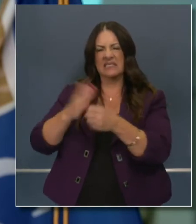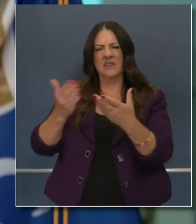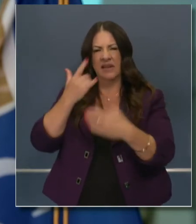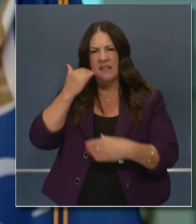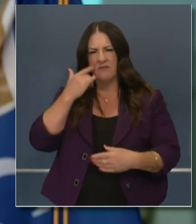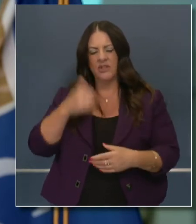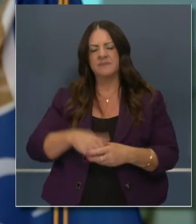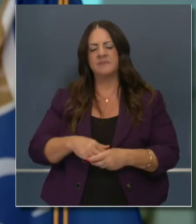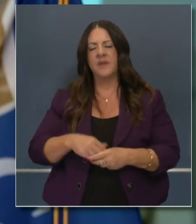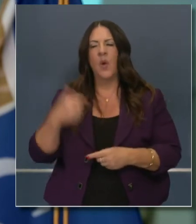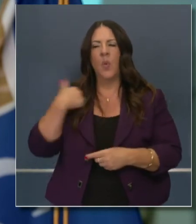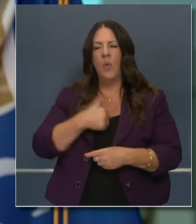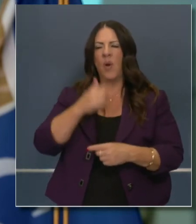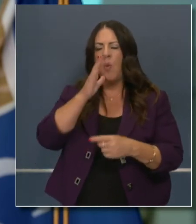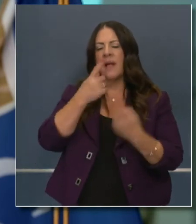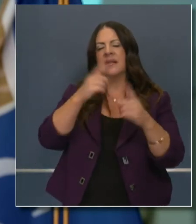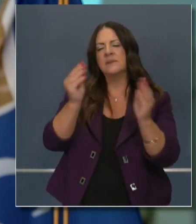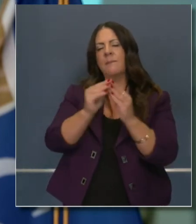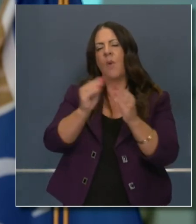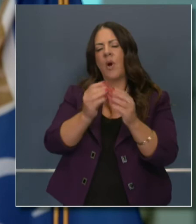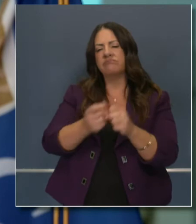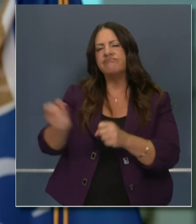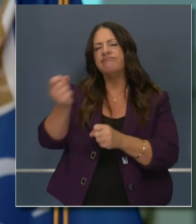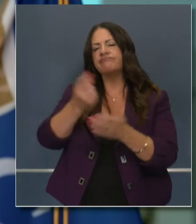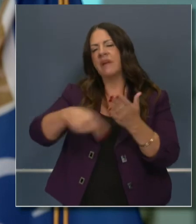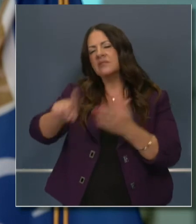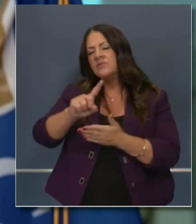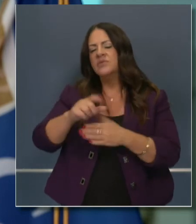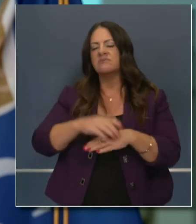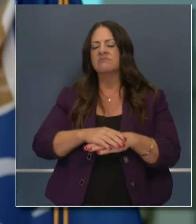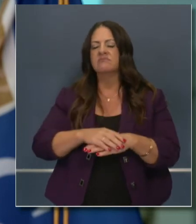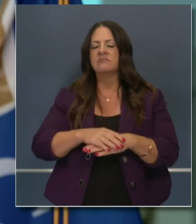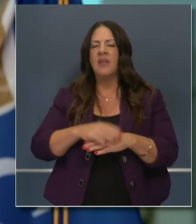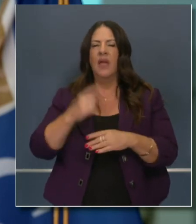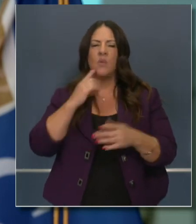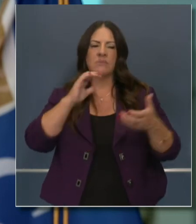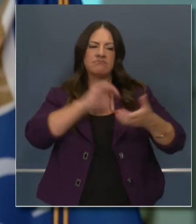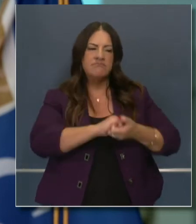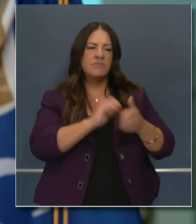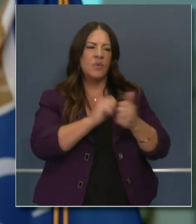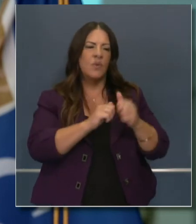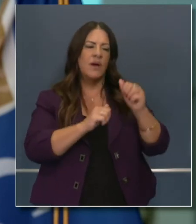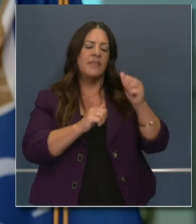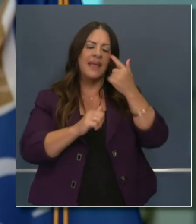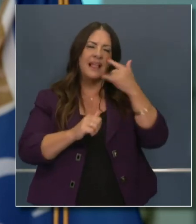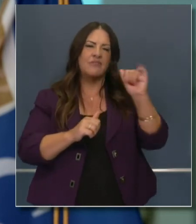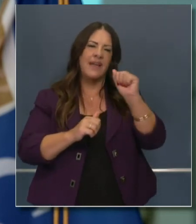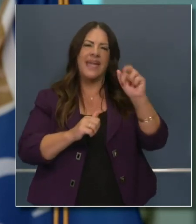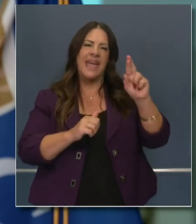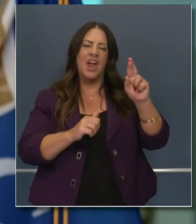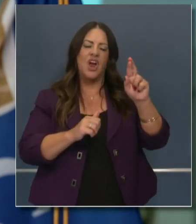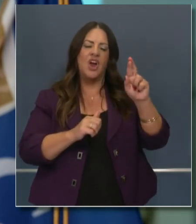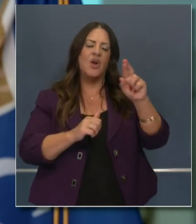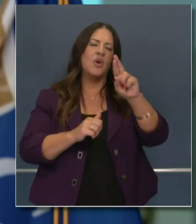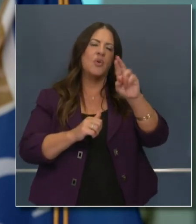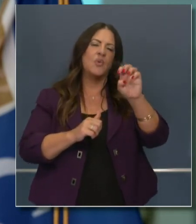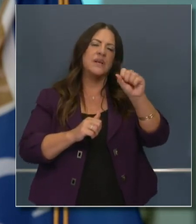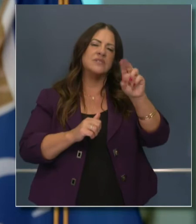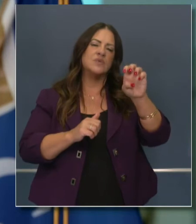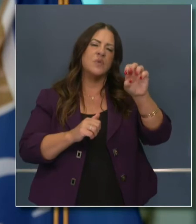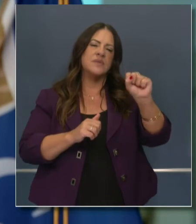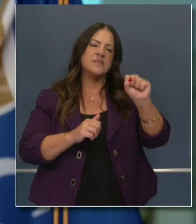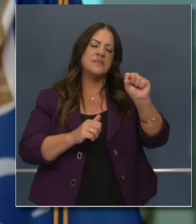we look forward to codifying those efforts with the California Air Resources Board and the incredible leadership of Mary Nichols, and work with